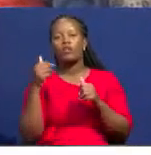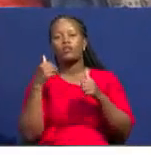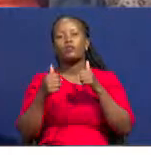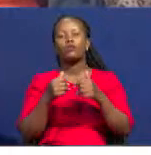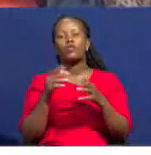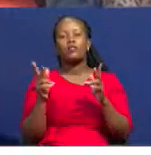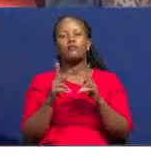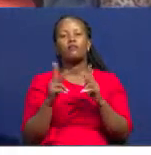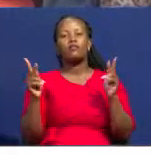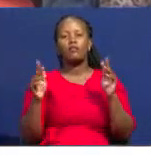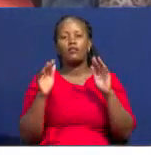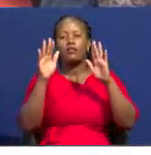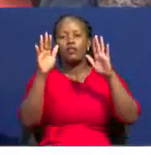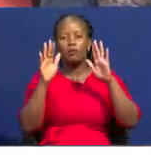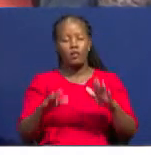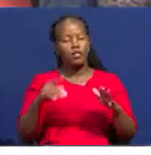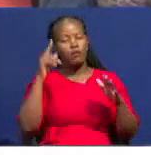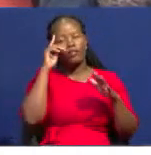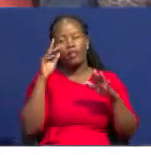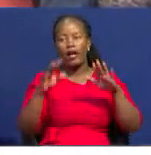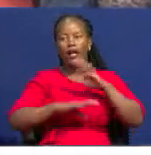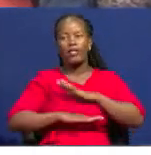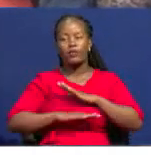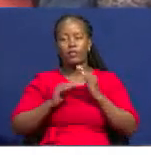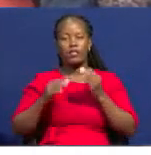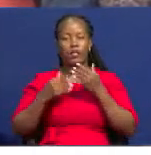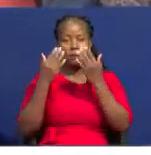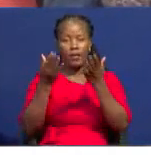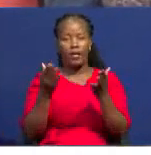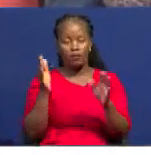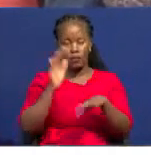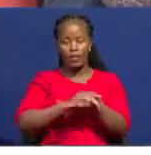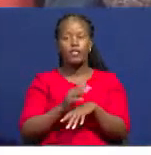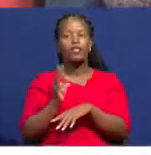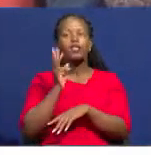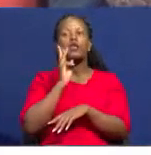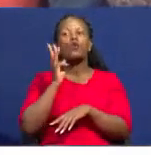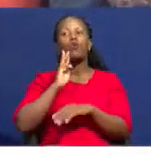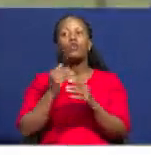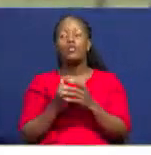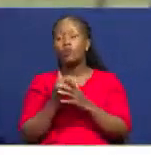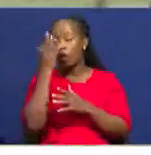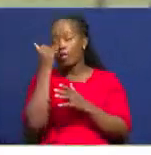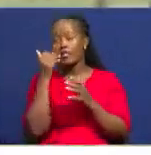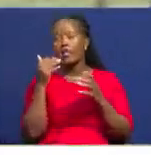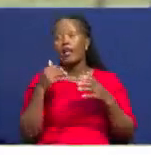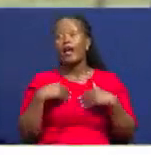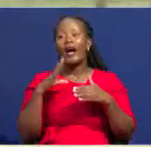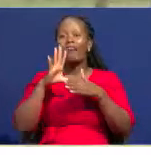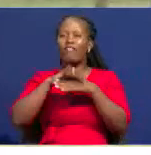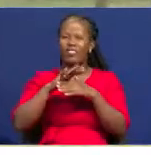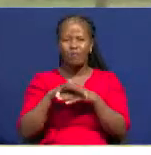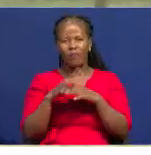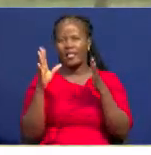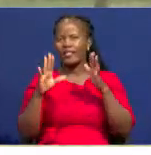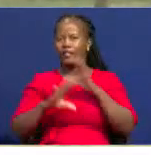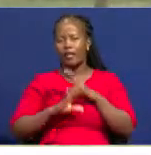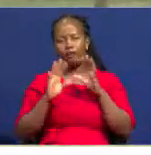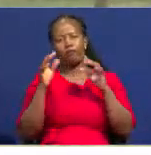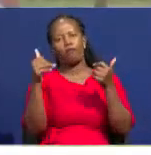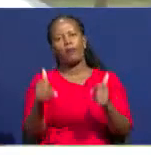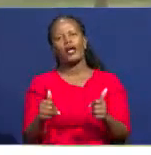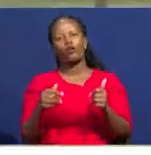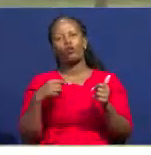is for adequate supply of water. Because having the sanitary towels is one thing. We also need